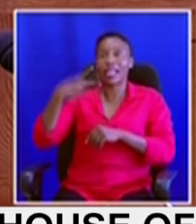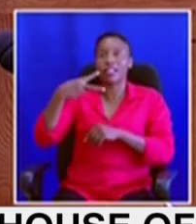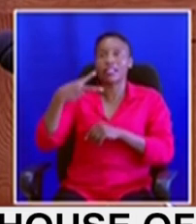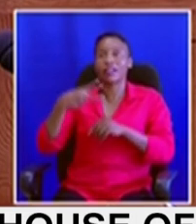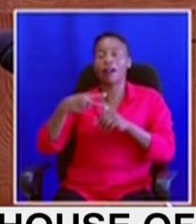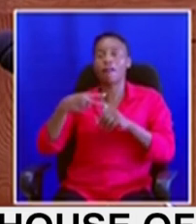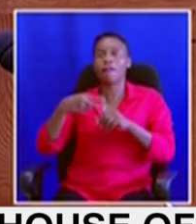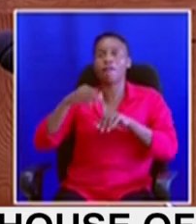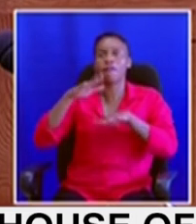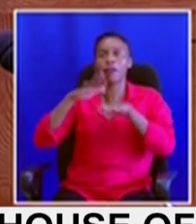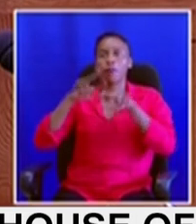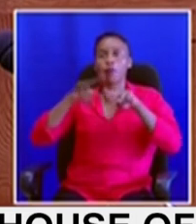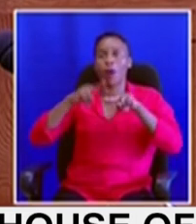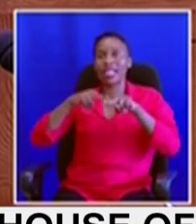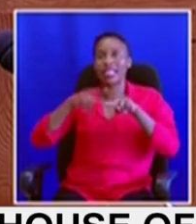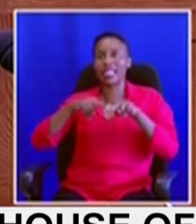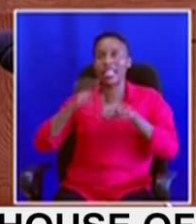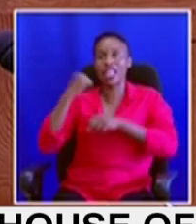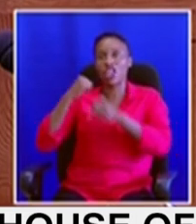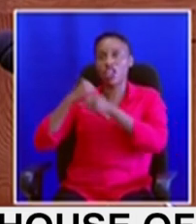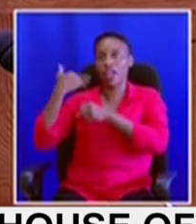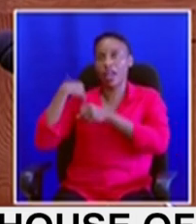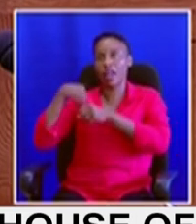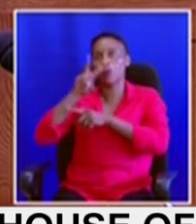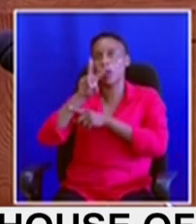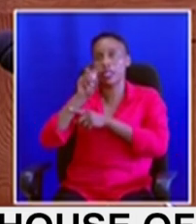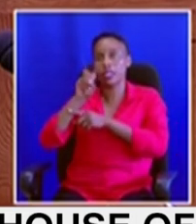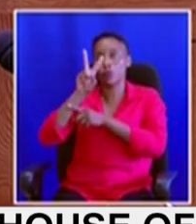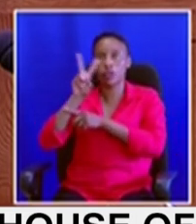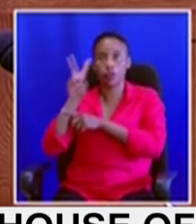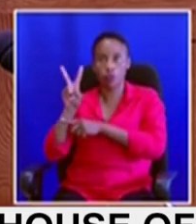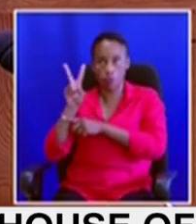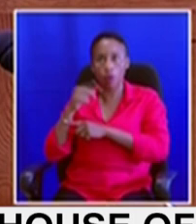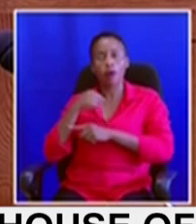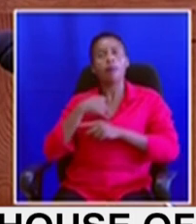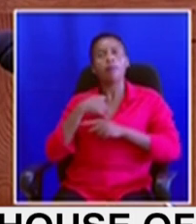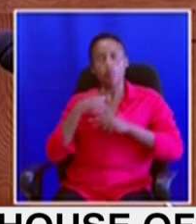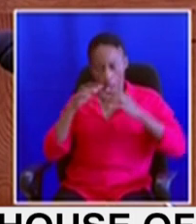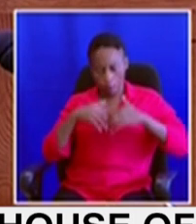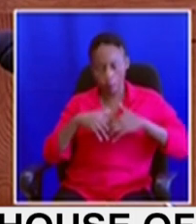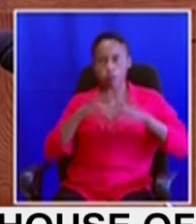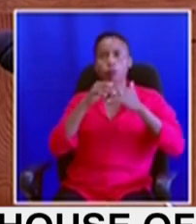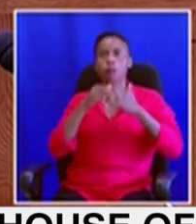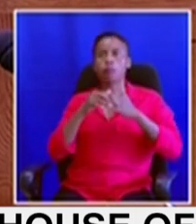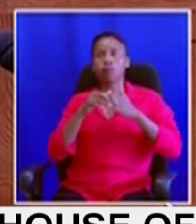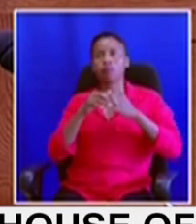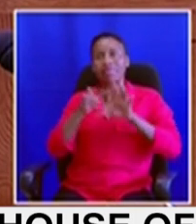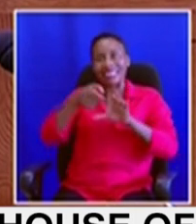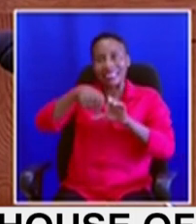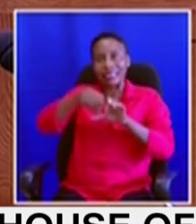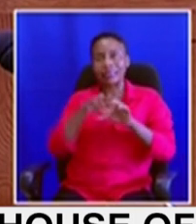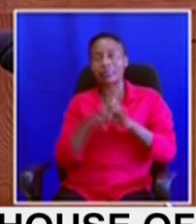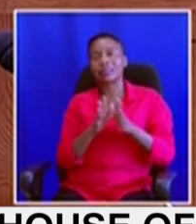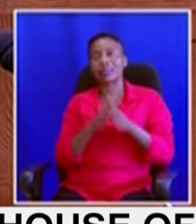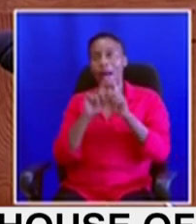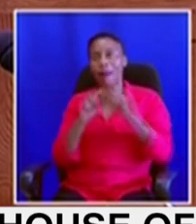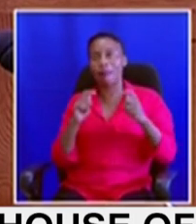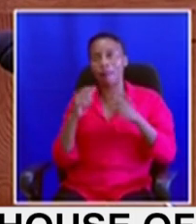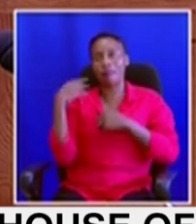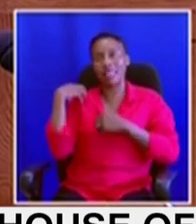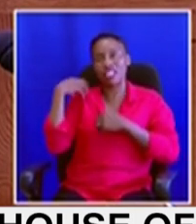2022, I took a decision to establish an interministerial task team led